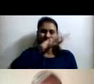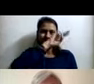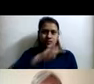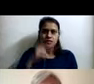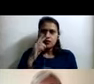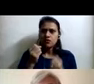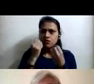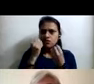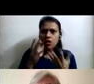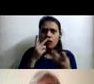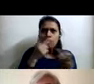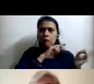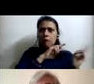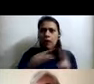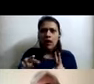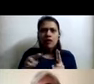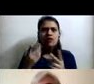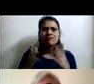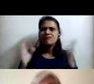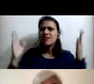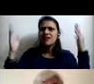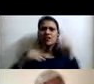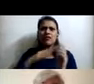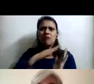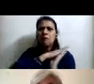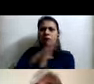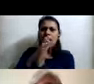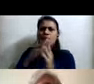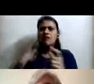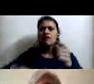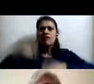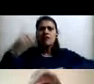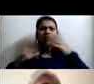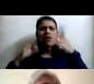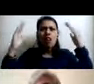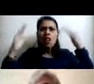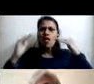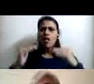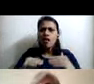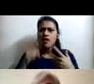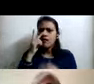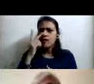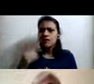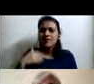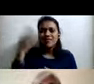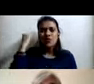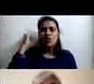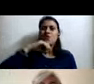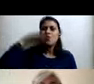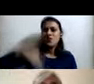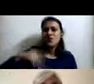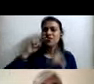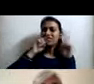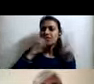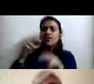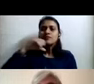I was shocked to see that it had actually degraded like anything. Or maybe it was already degraded, but I had no idea because as a child, I didn't know what